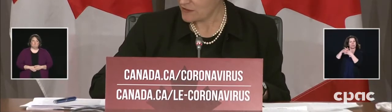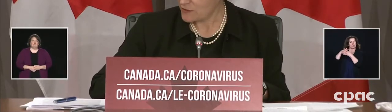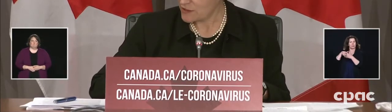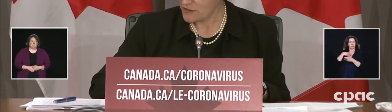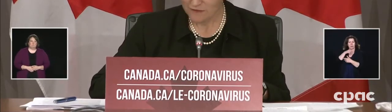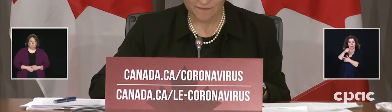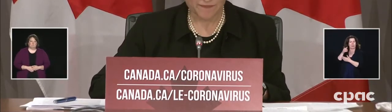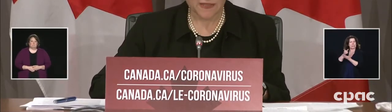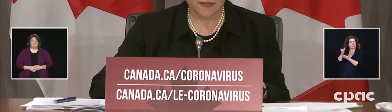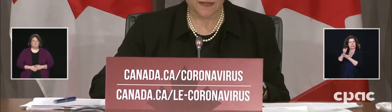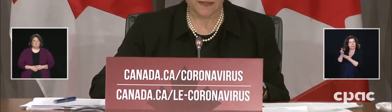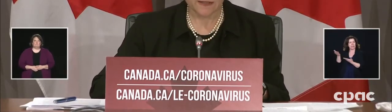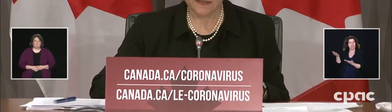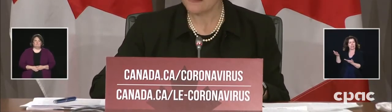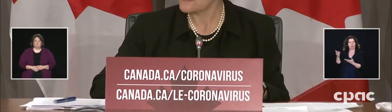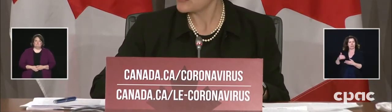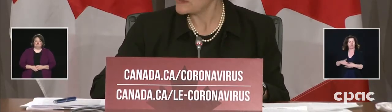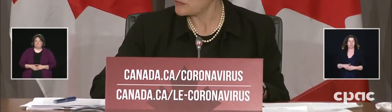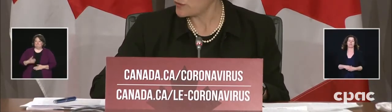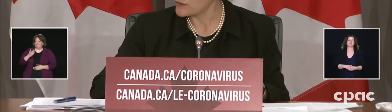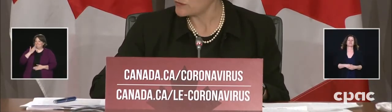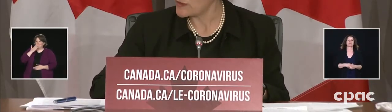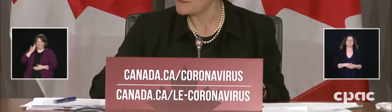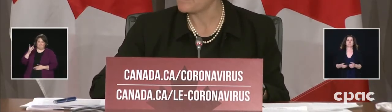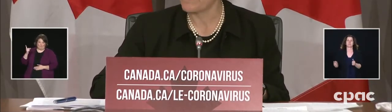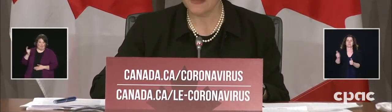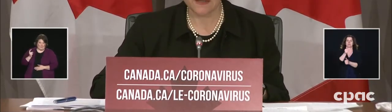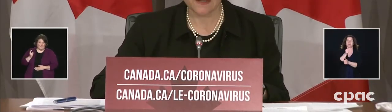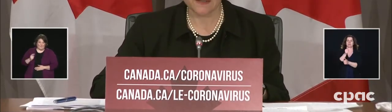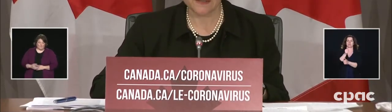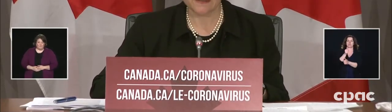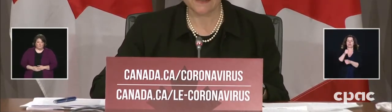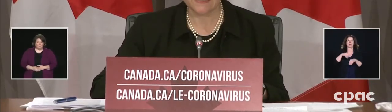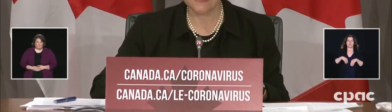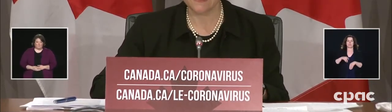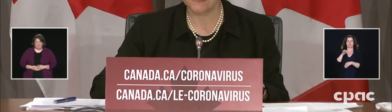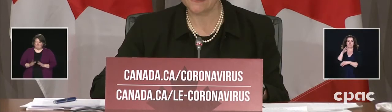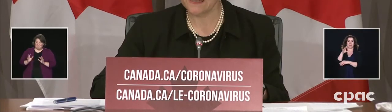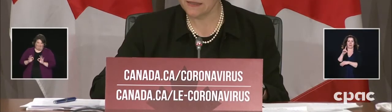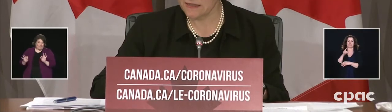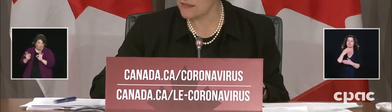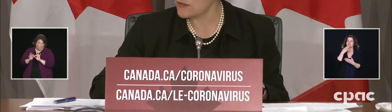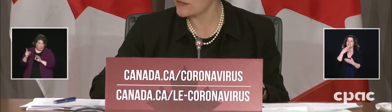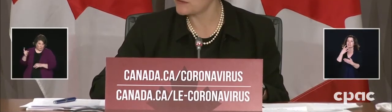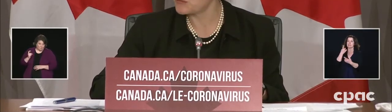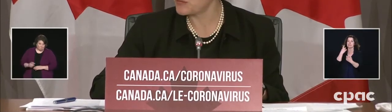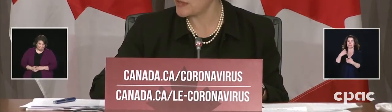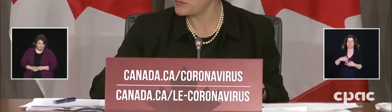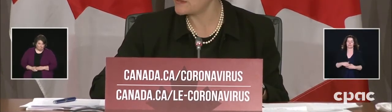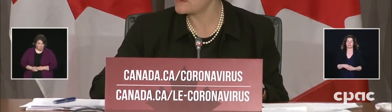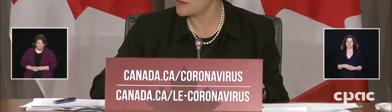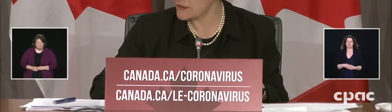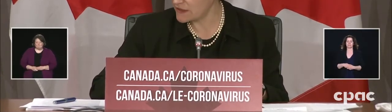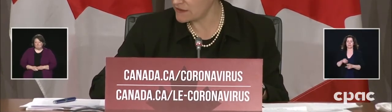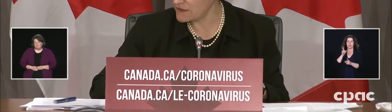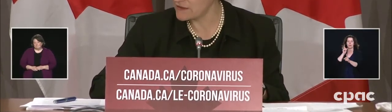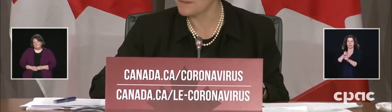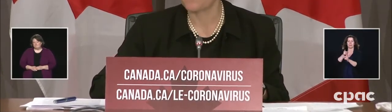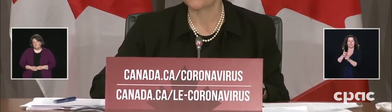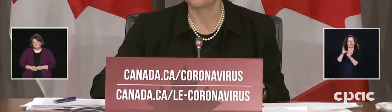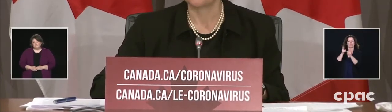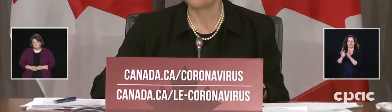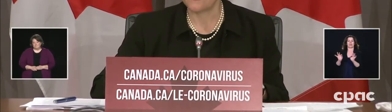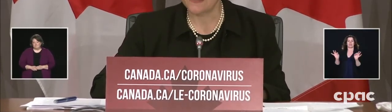Thank you for that question. It's a really important one. And I'd like to start by being very